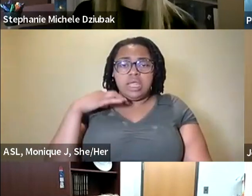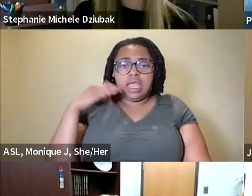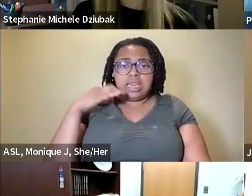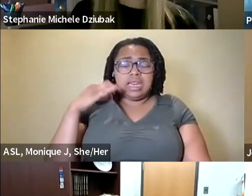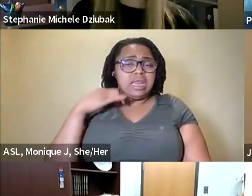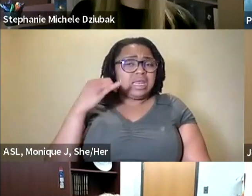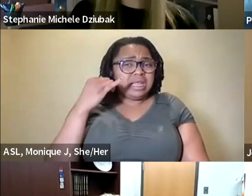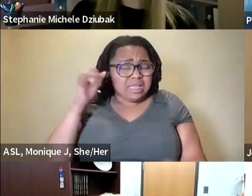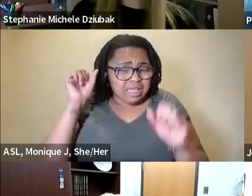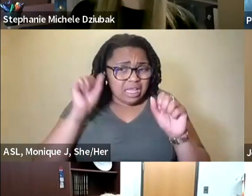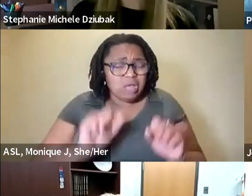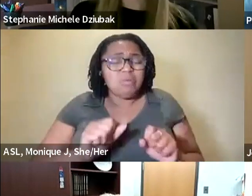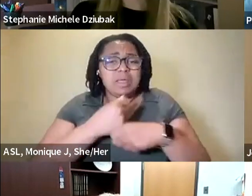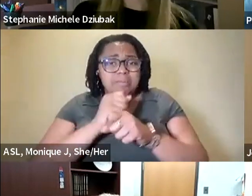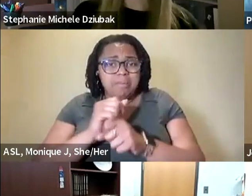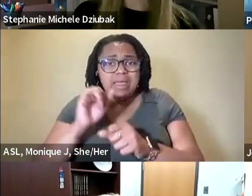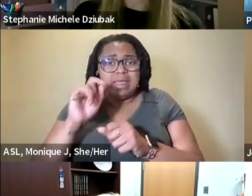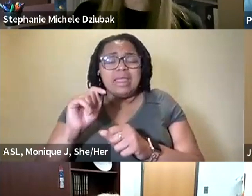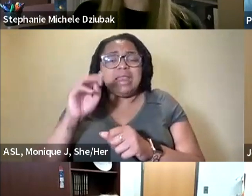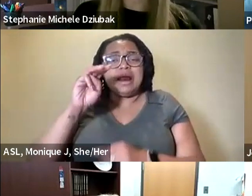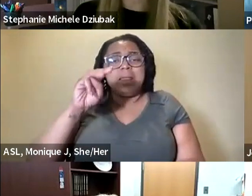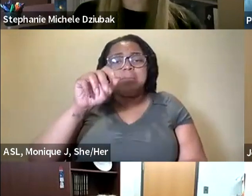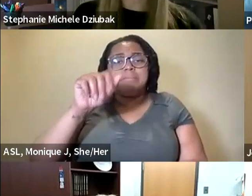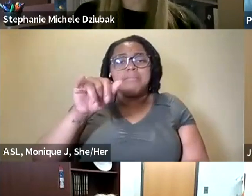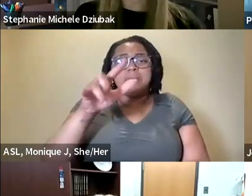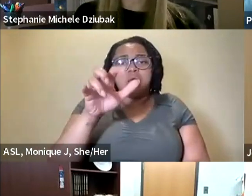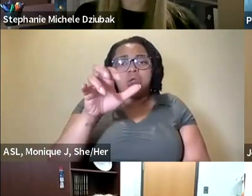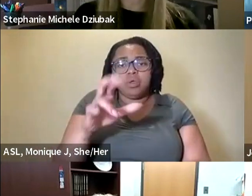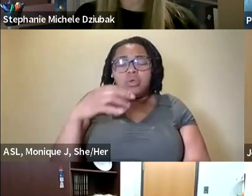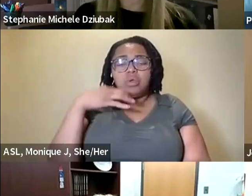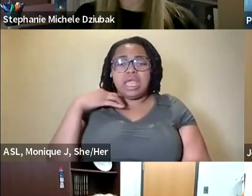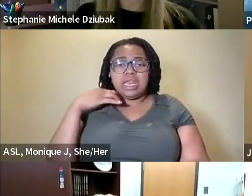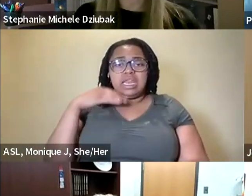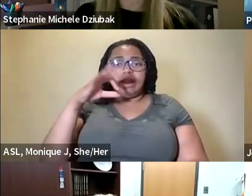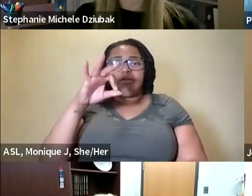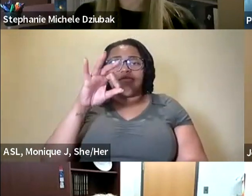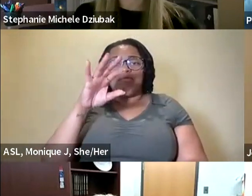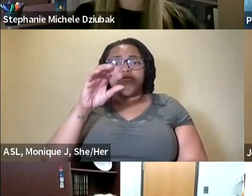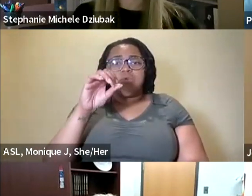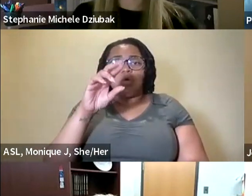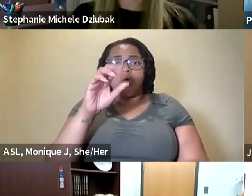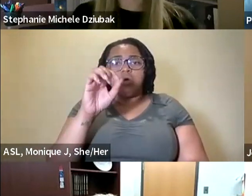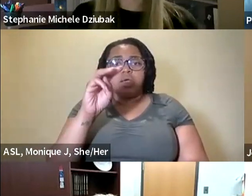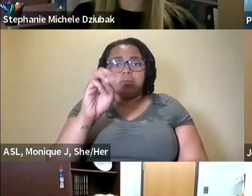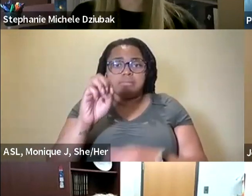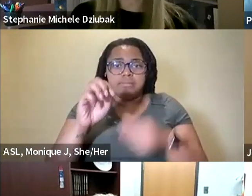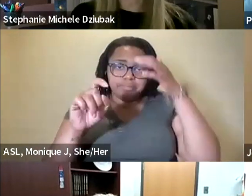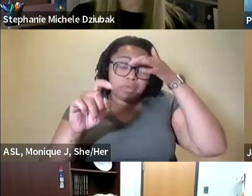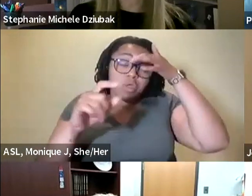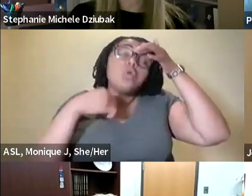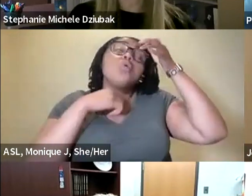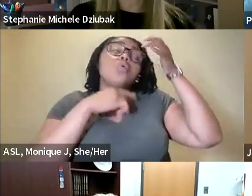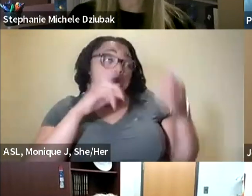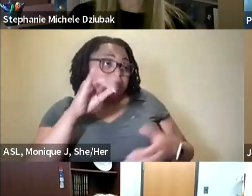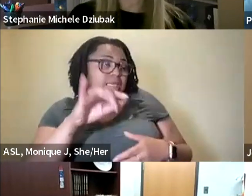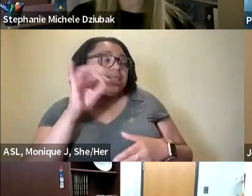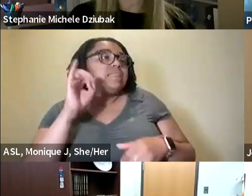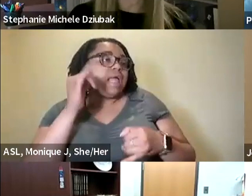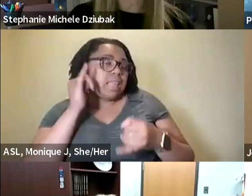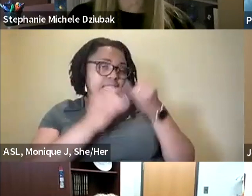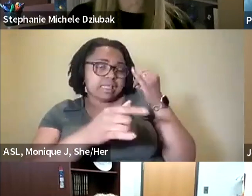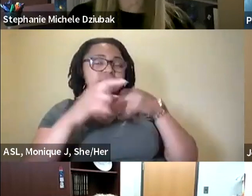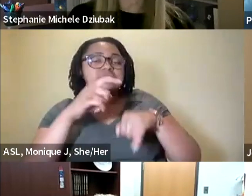candidate forum? That's what I'm saying, that we did last time and that I think would be pertinent to do this time with as